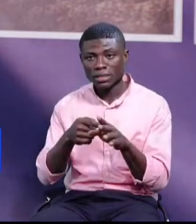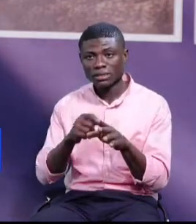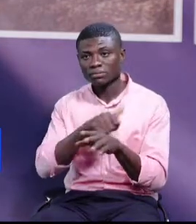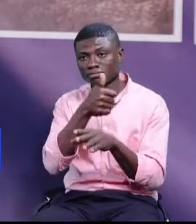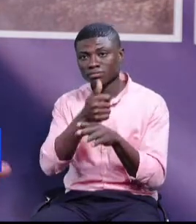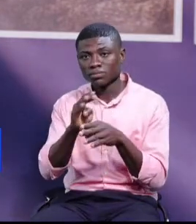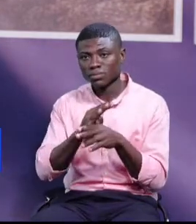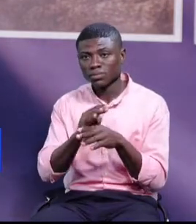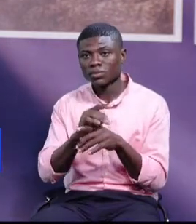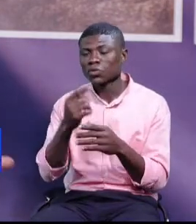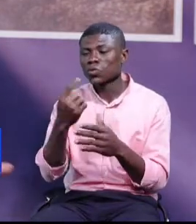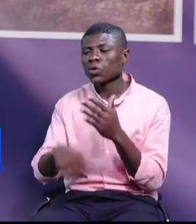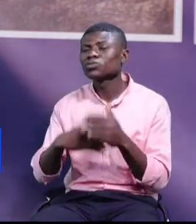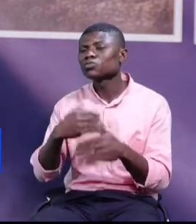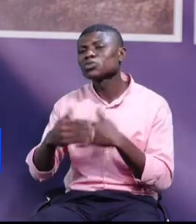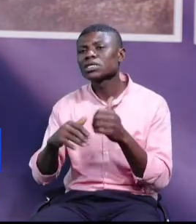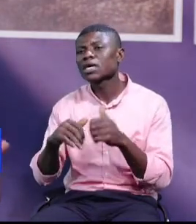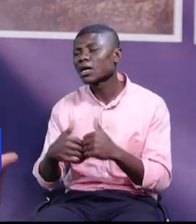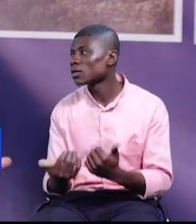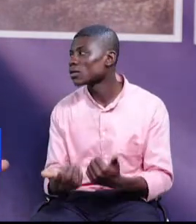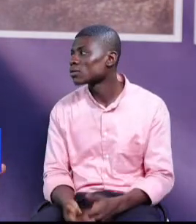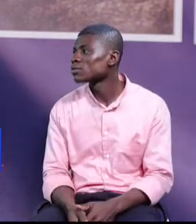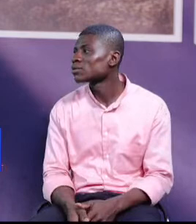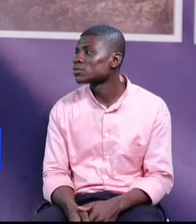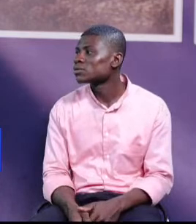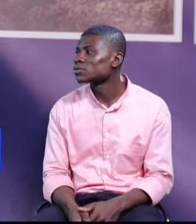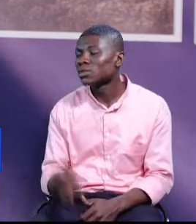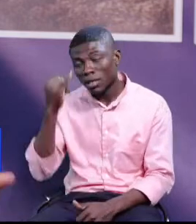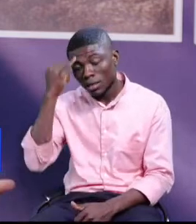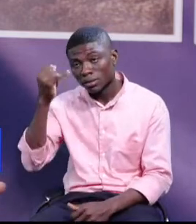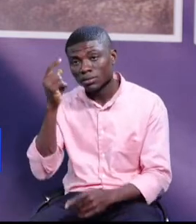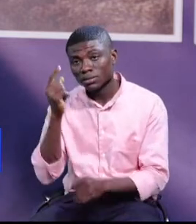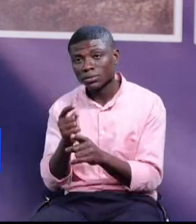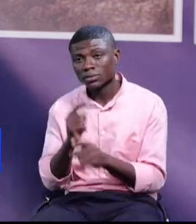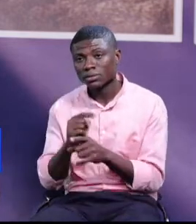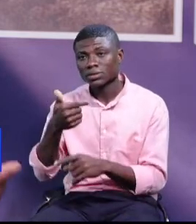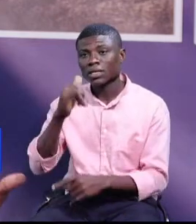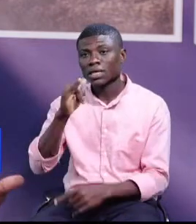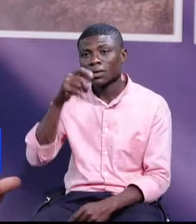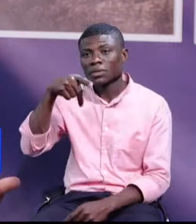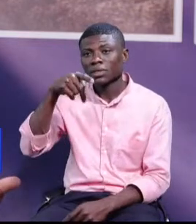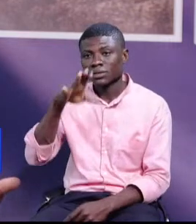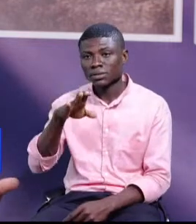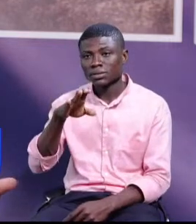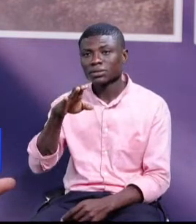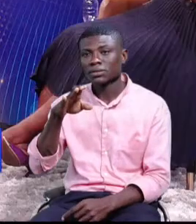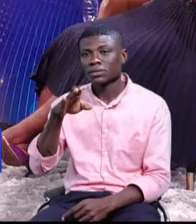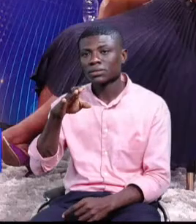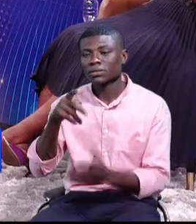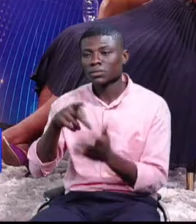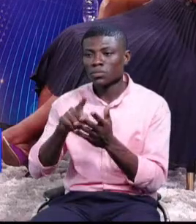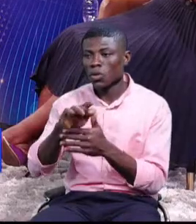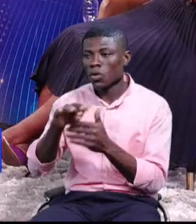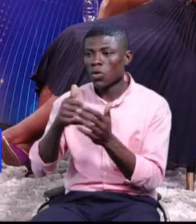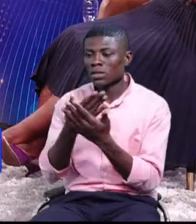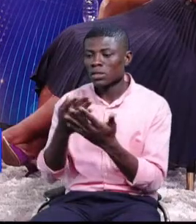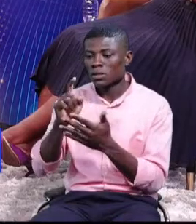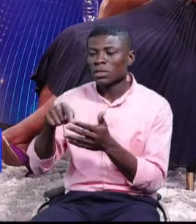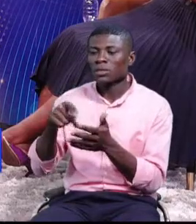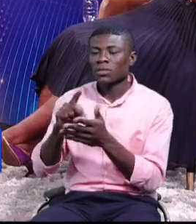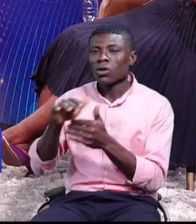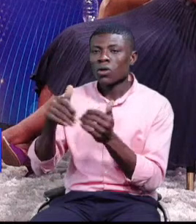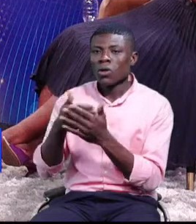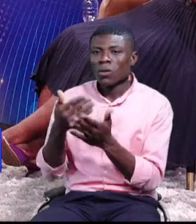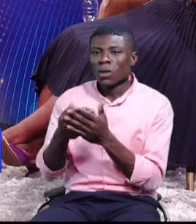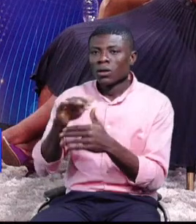have to register. What's the process? What's the idea? So you're going to GIPC, you pay the necessary monies, you